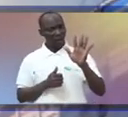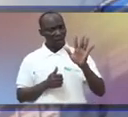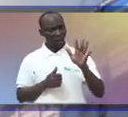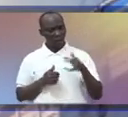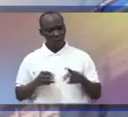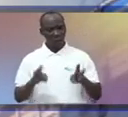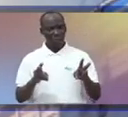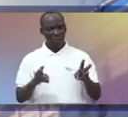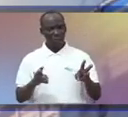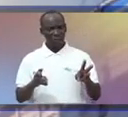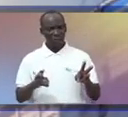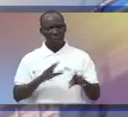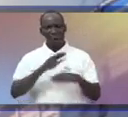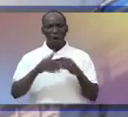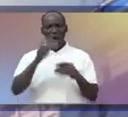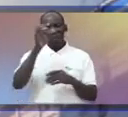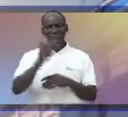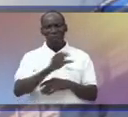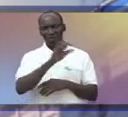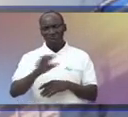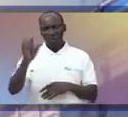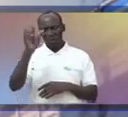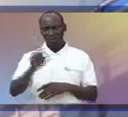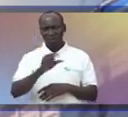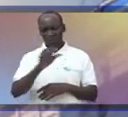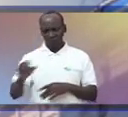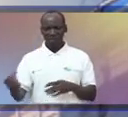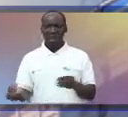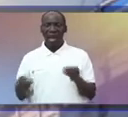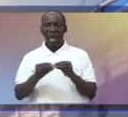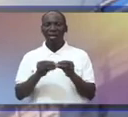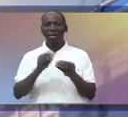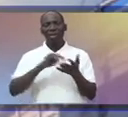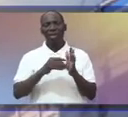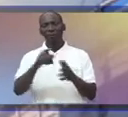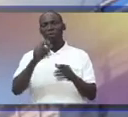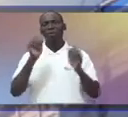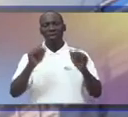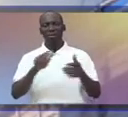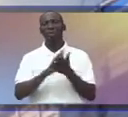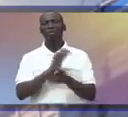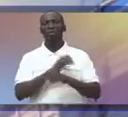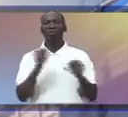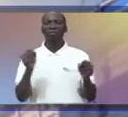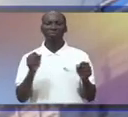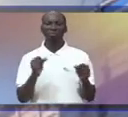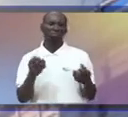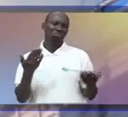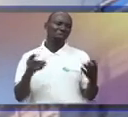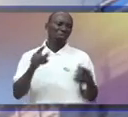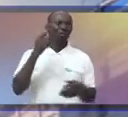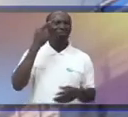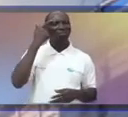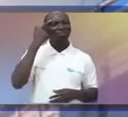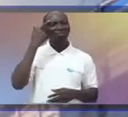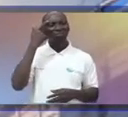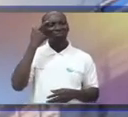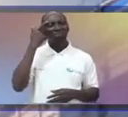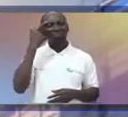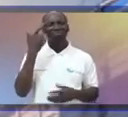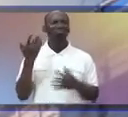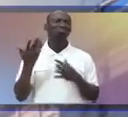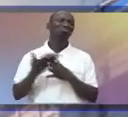se ubenya nkwa a ewo Kristo na emu se wadwen ye wo se de ye kan ye tietie waso na ye